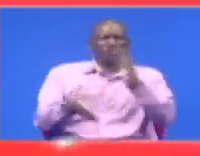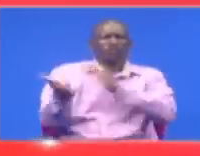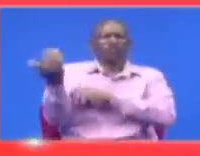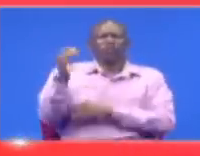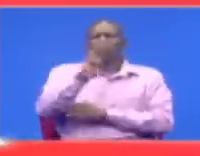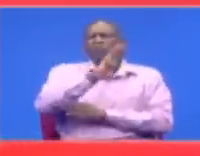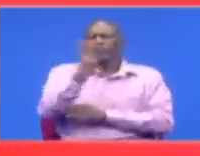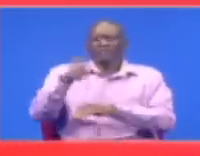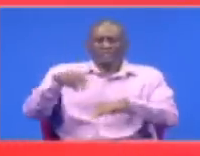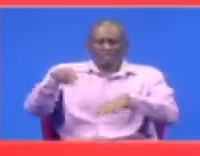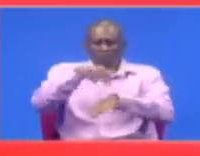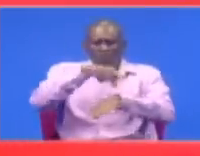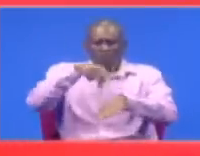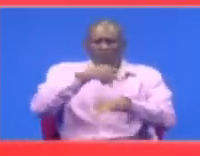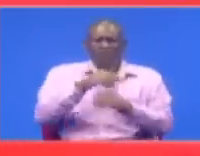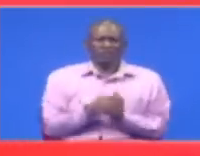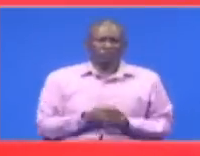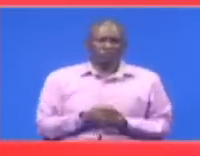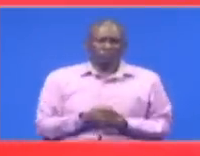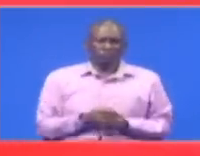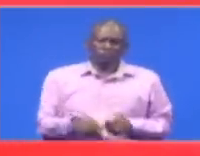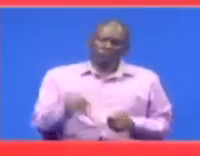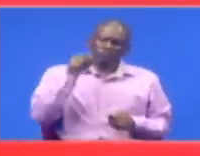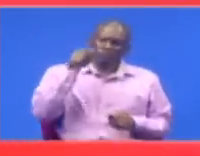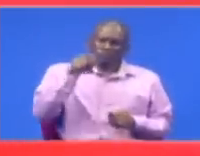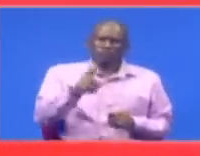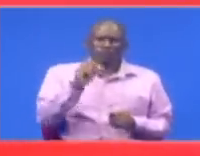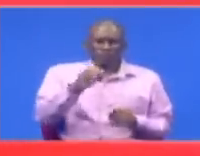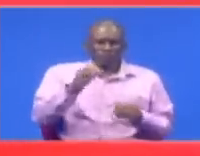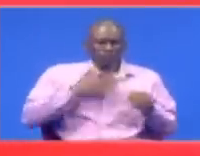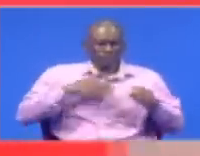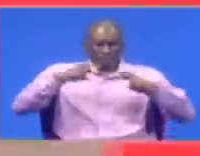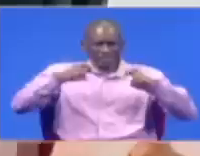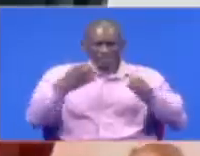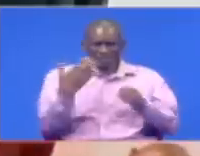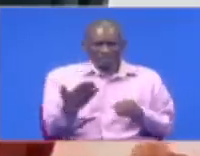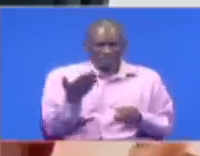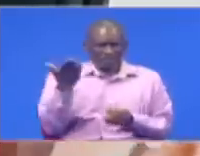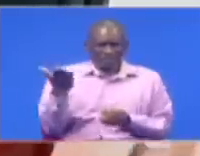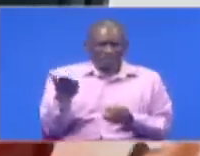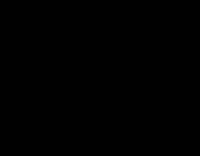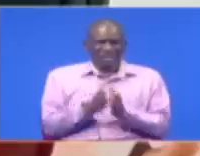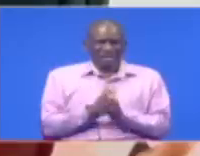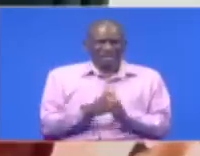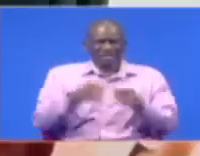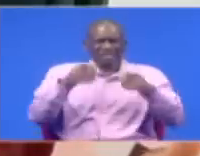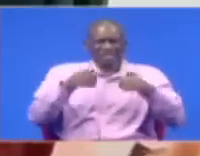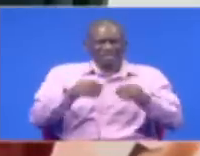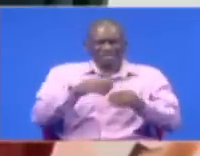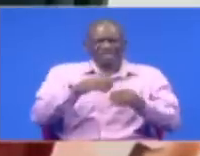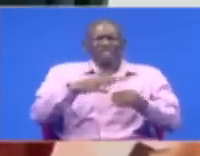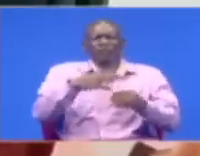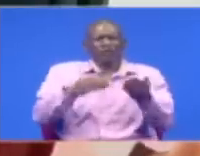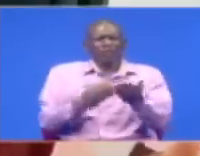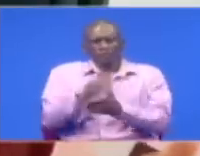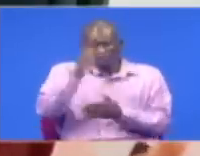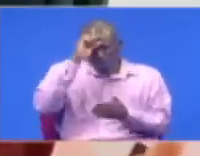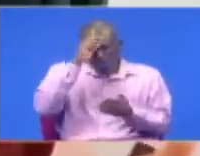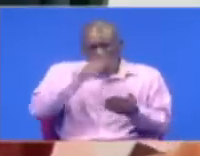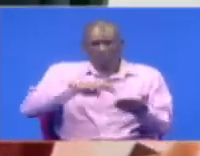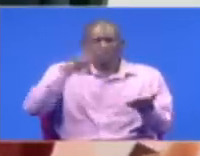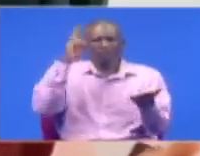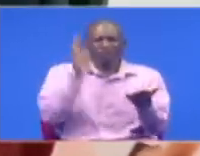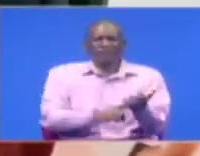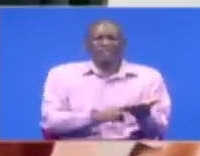Western province. This is one of my research papers. It went through government, it went through